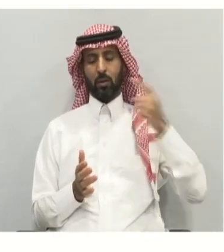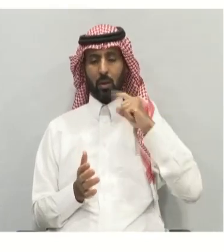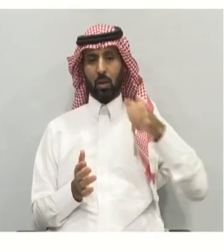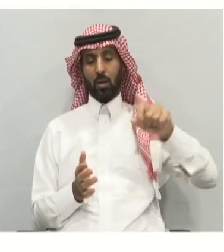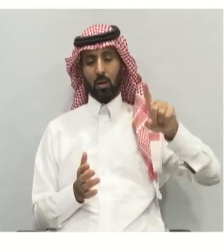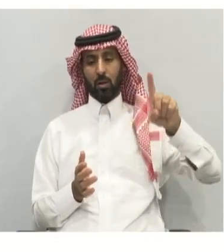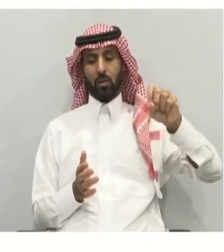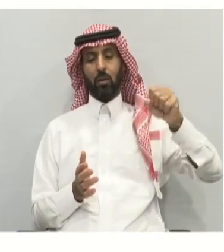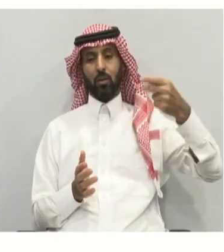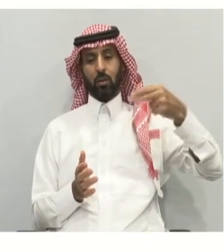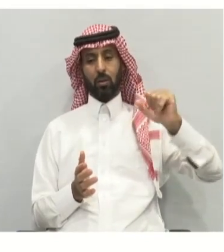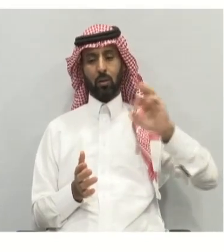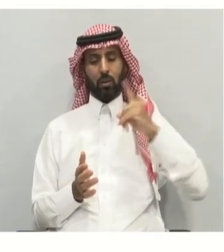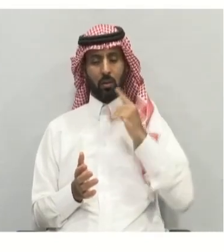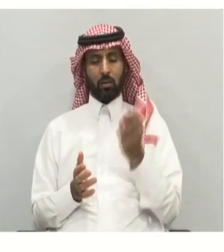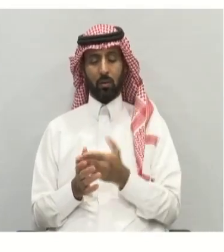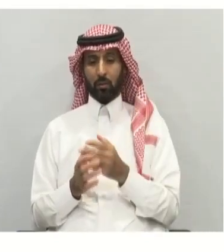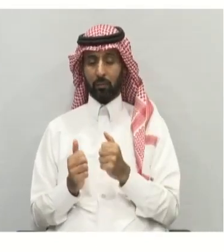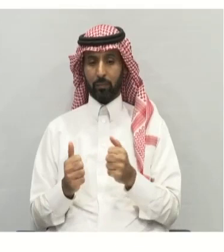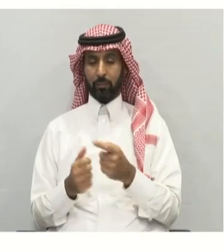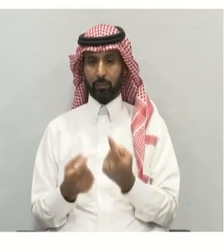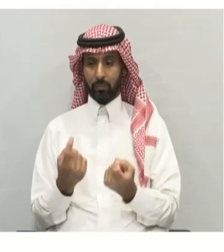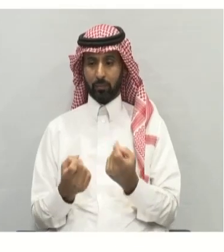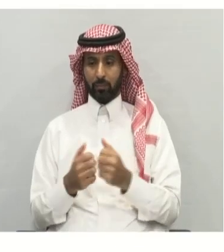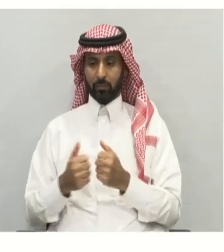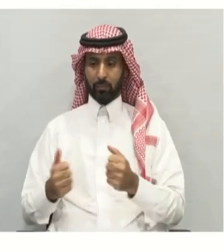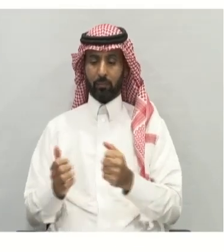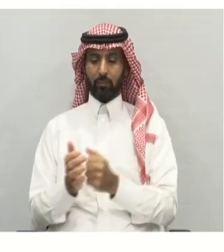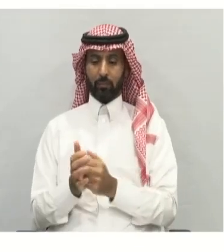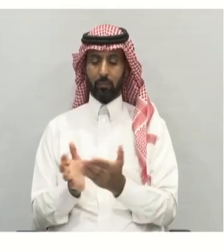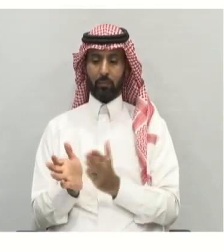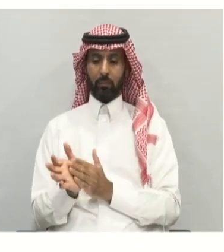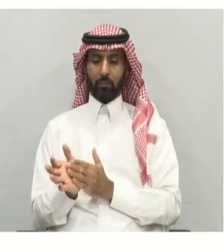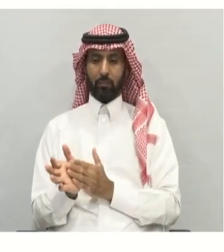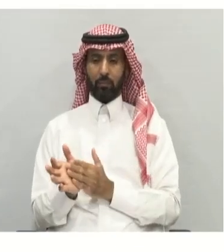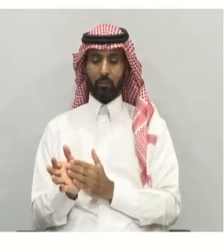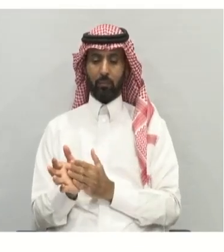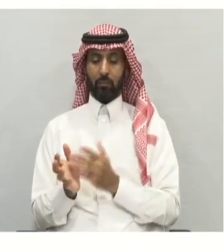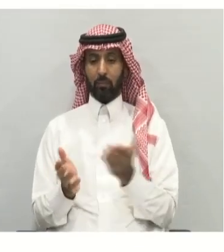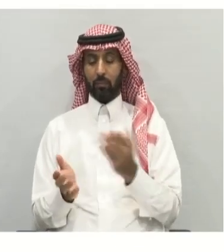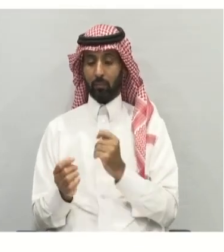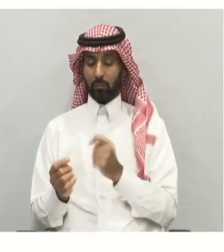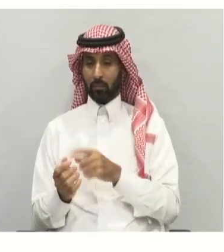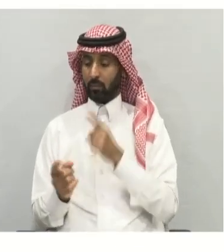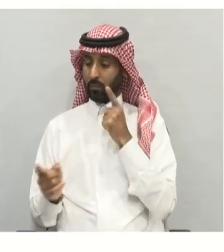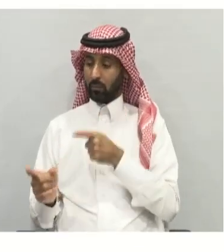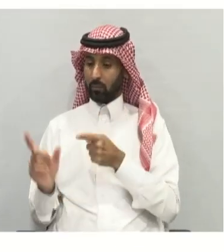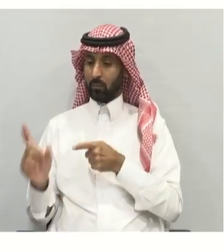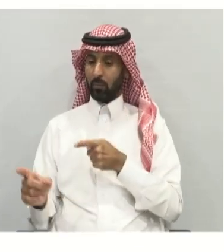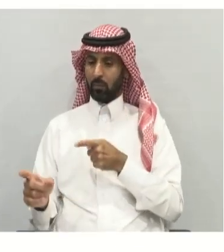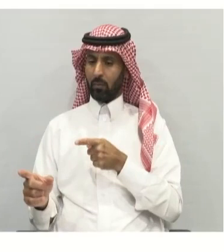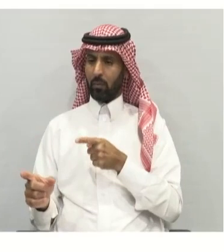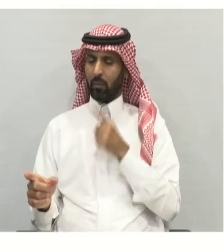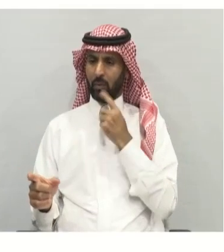the Lebanese restaurant. After this, we learned, or we talk about the object pronouns that not usually